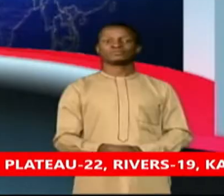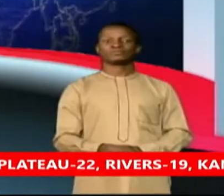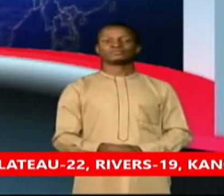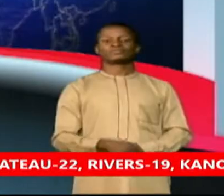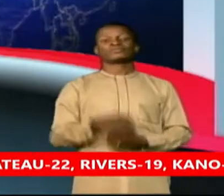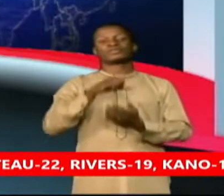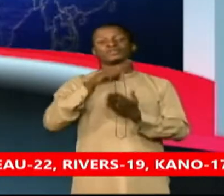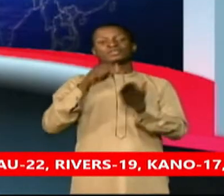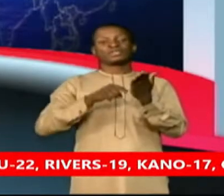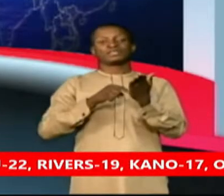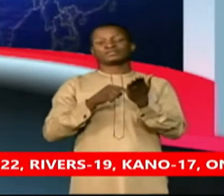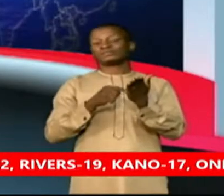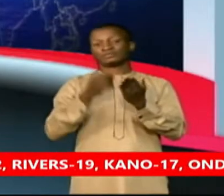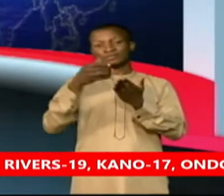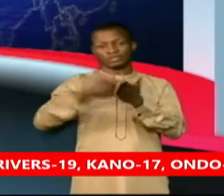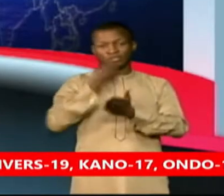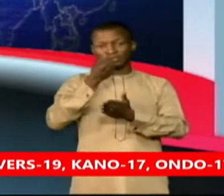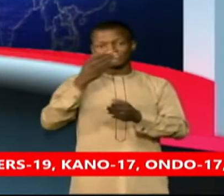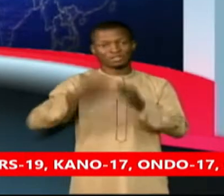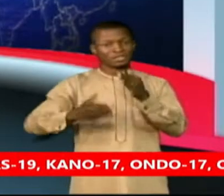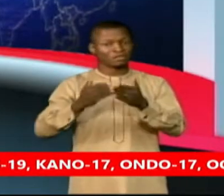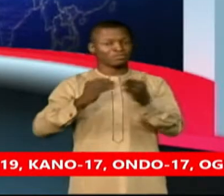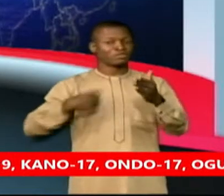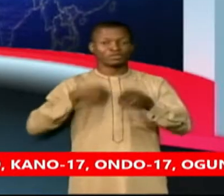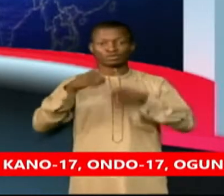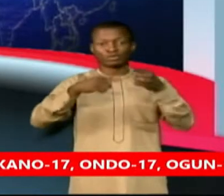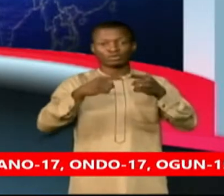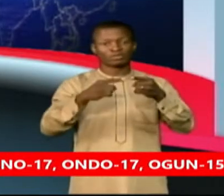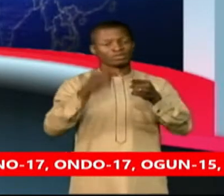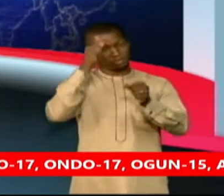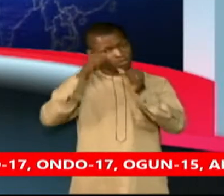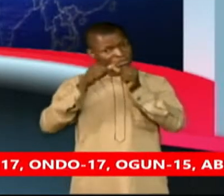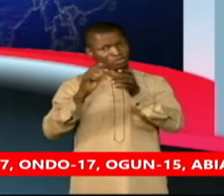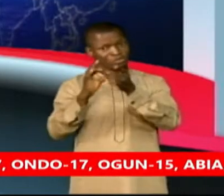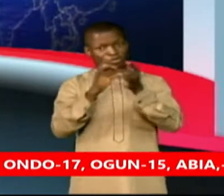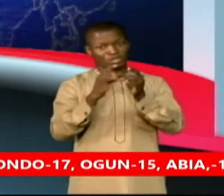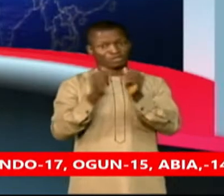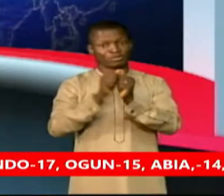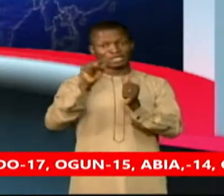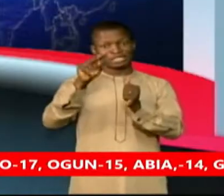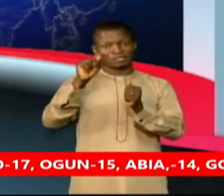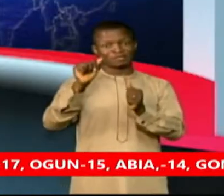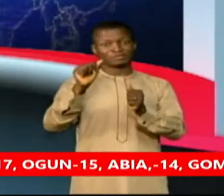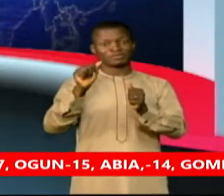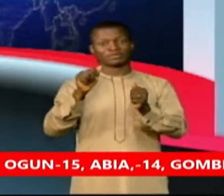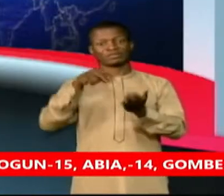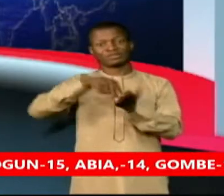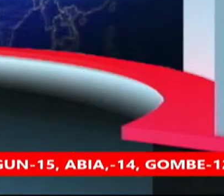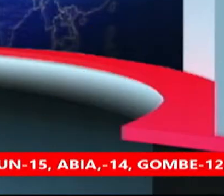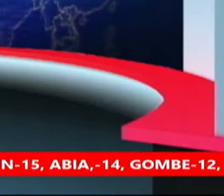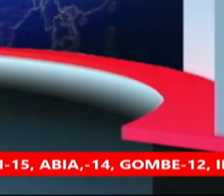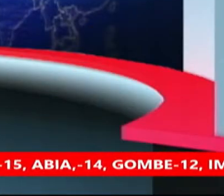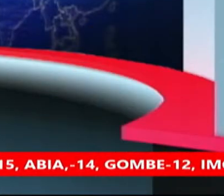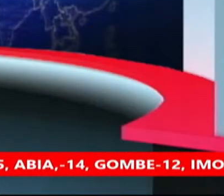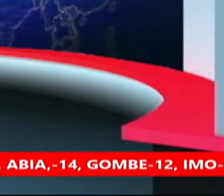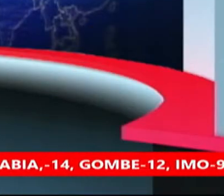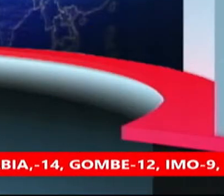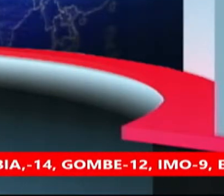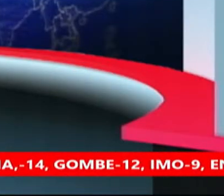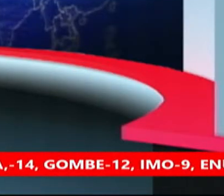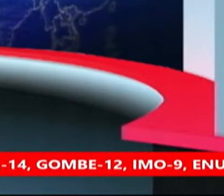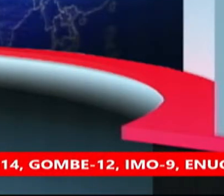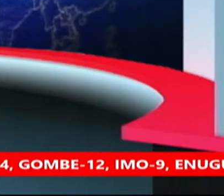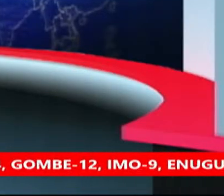And this is where the news ends. But before we go, remember to connect with NTA and stand against rape and rapists. Thank you very much for watching. My name